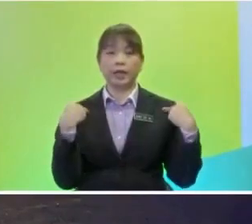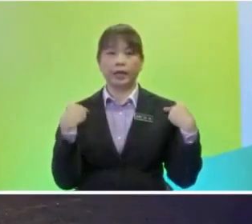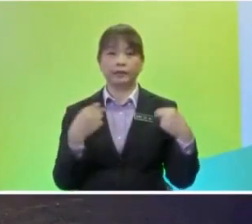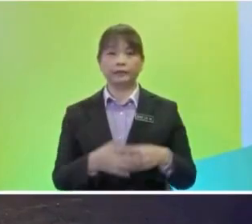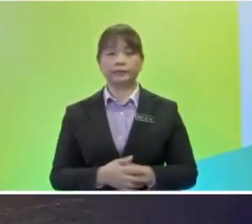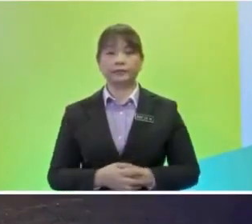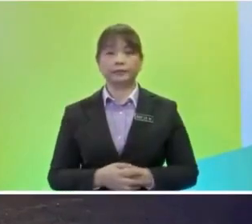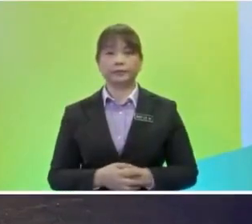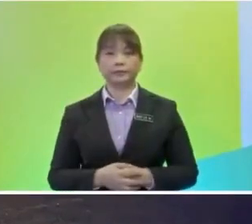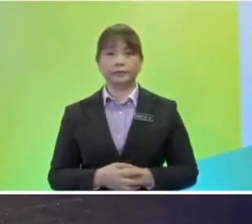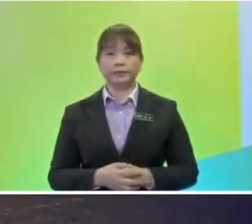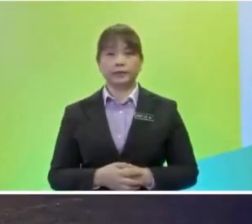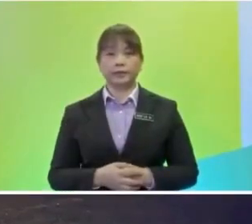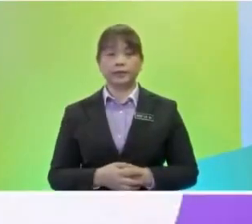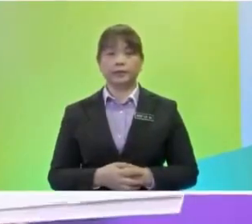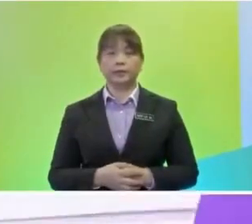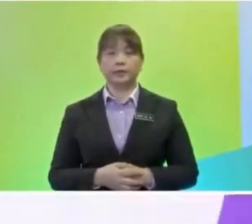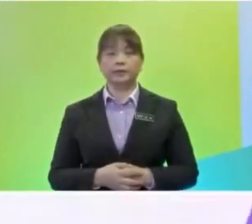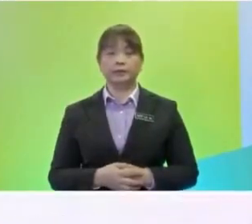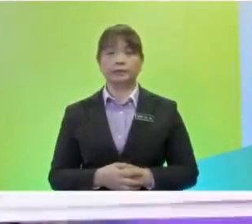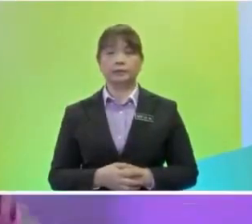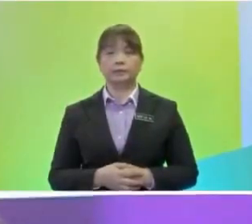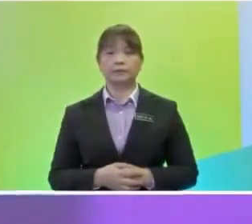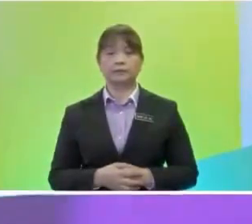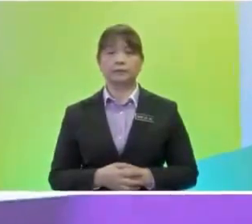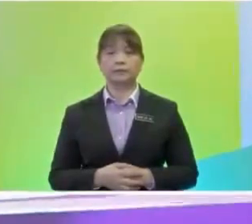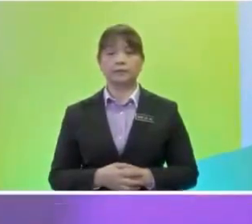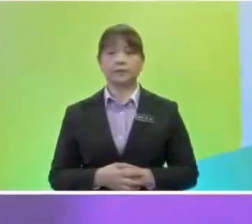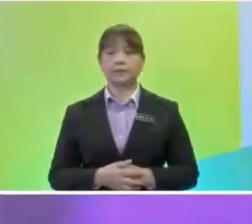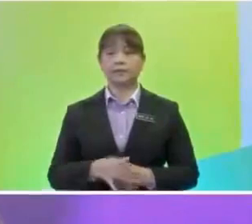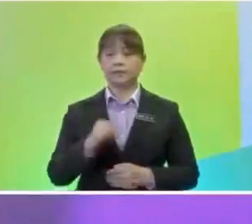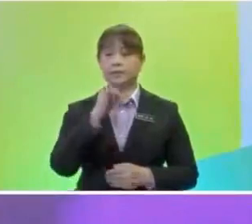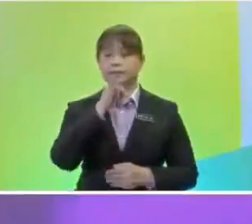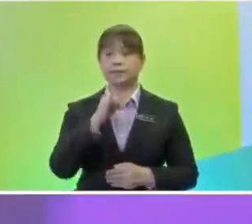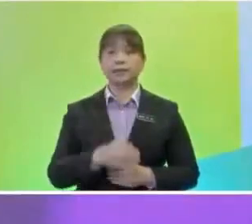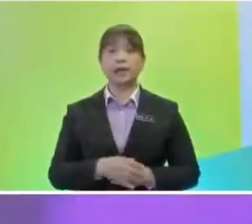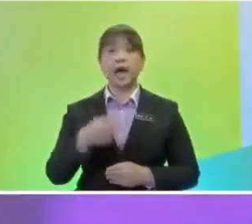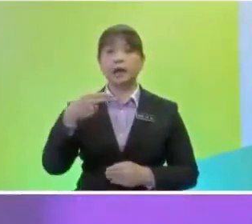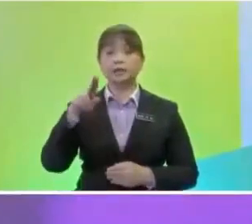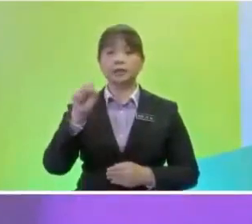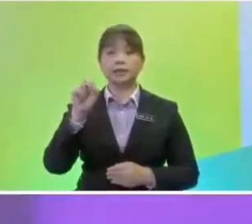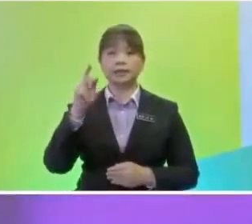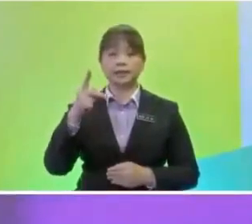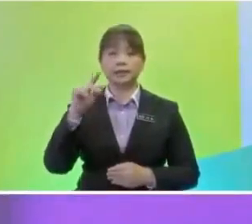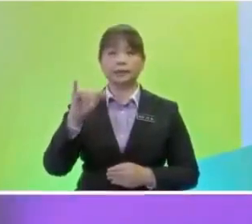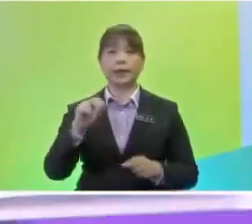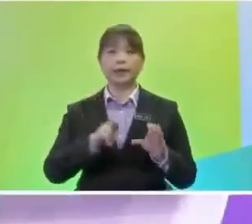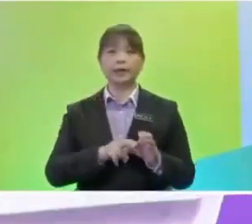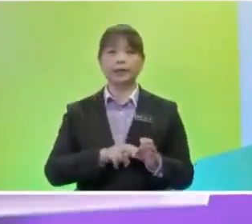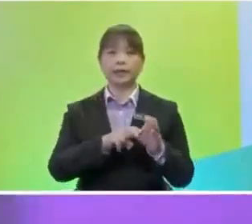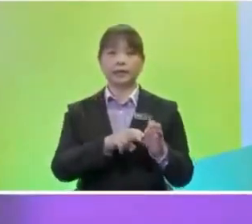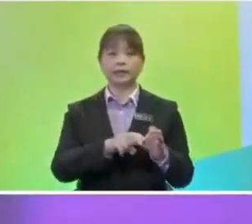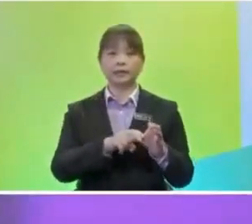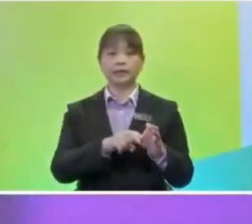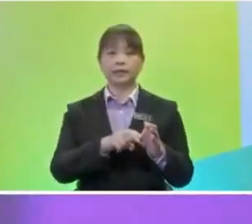picture. Okay. It's a husky ride. I went for a husky ride. You did. The words given took the most exciting ride.